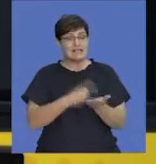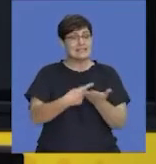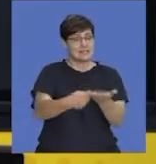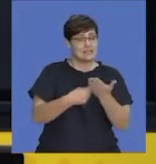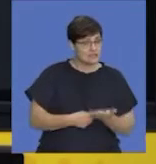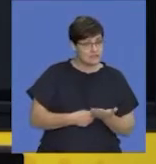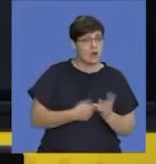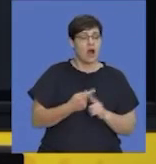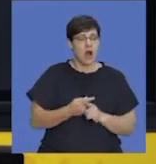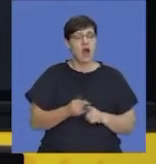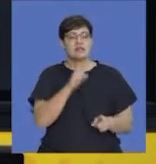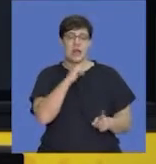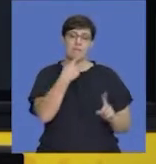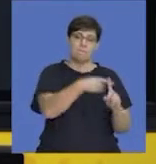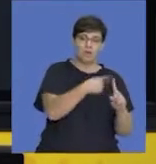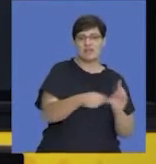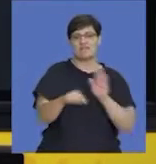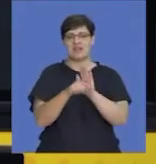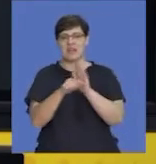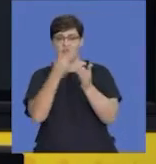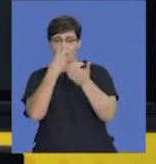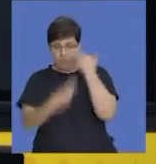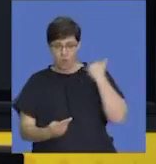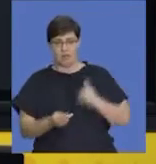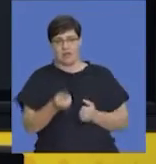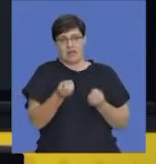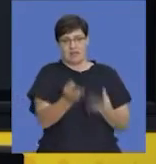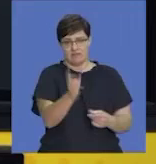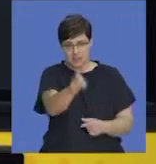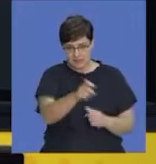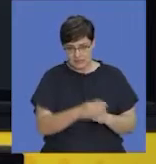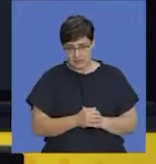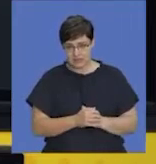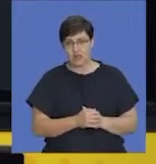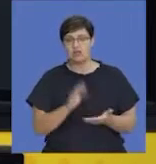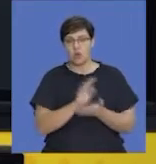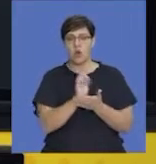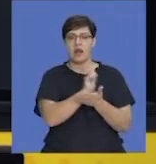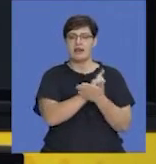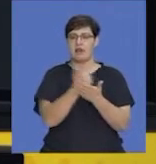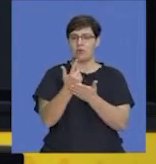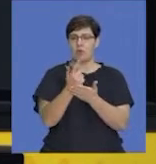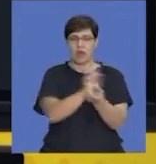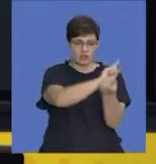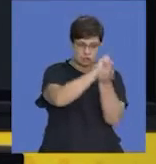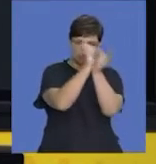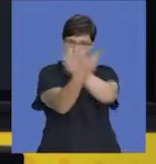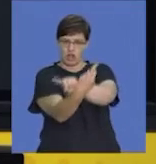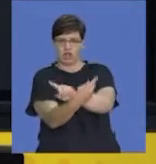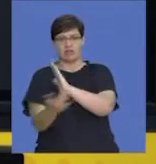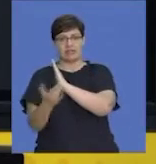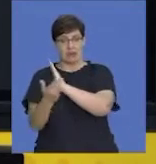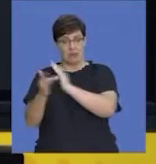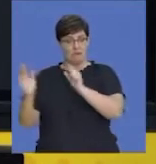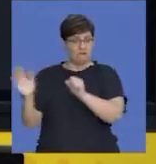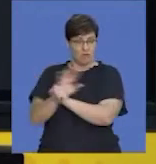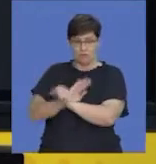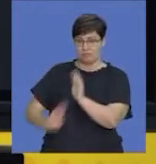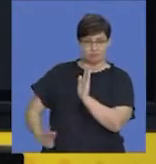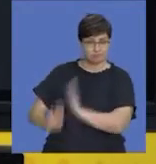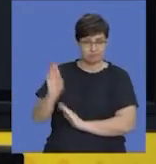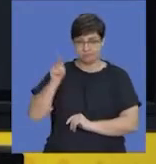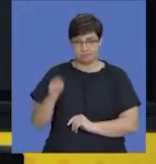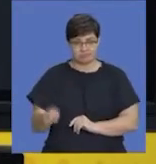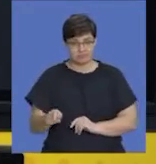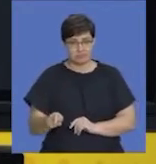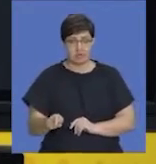you the pros and the cons. So if we're looking at making a library entirely technologically advanced and having